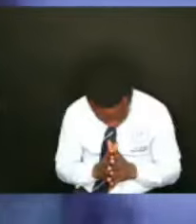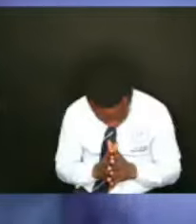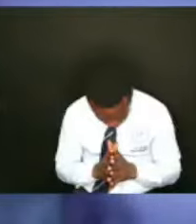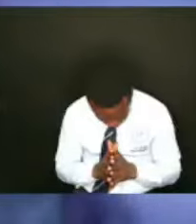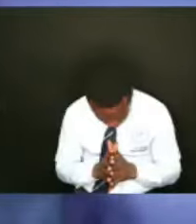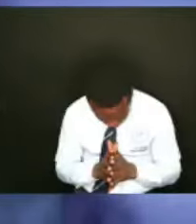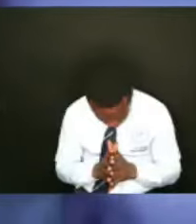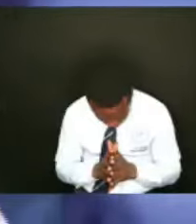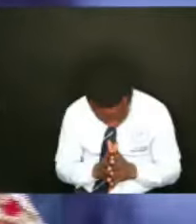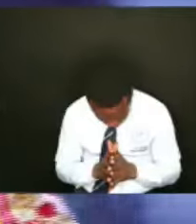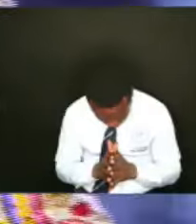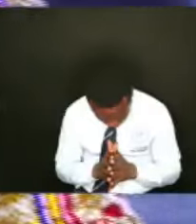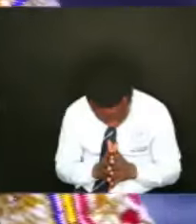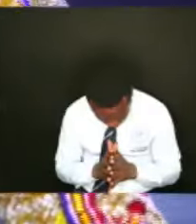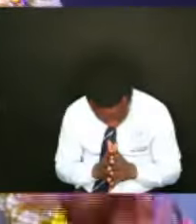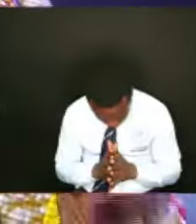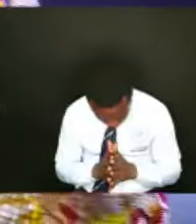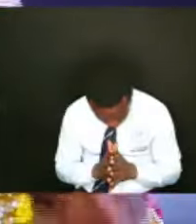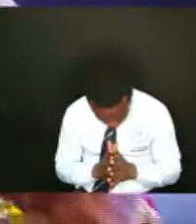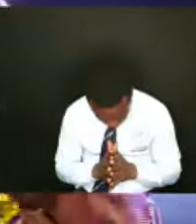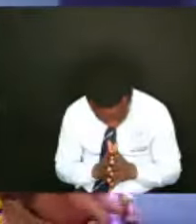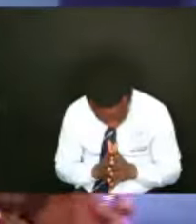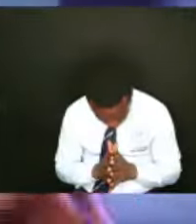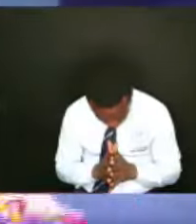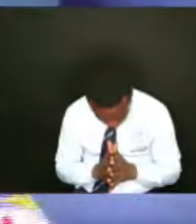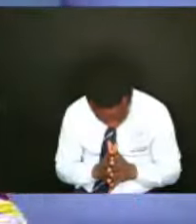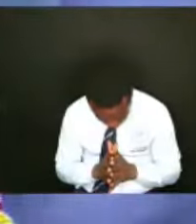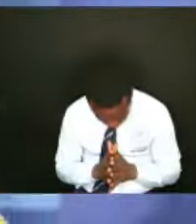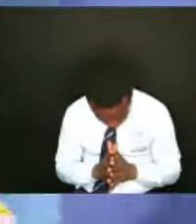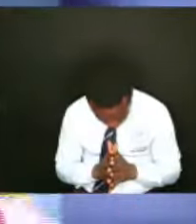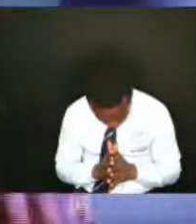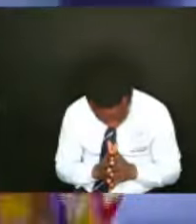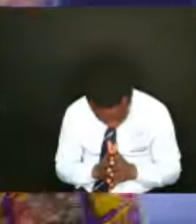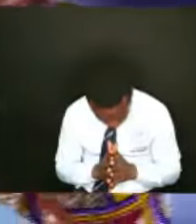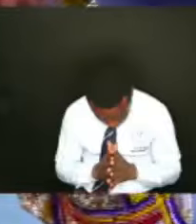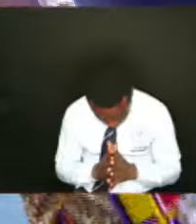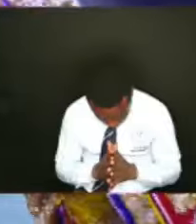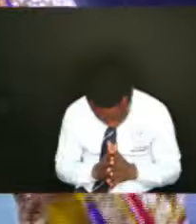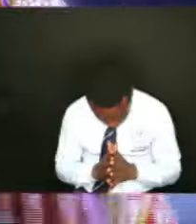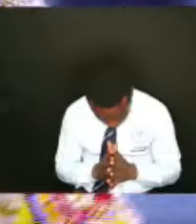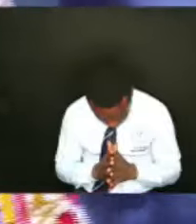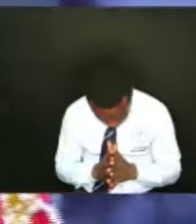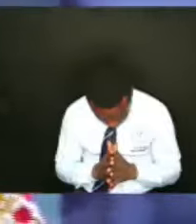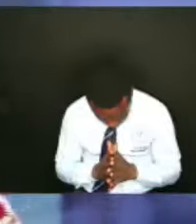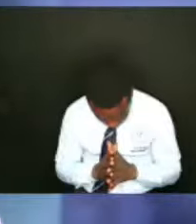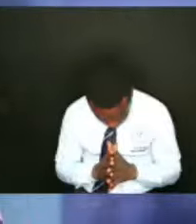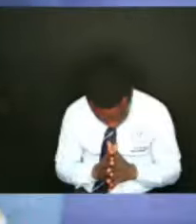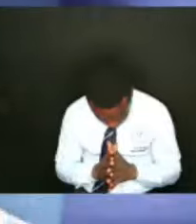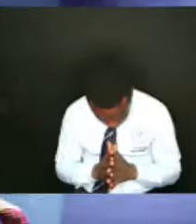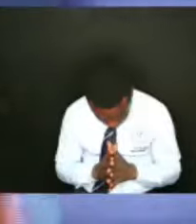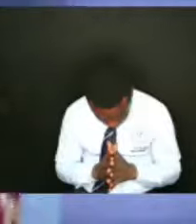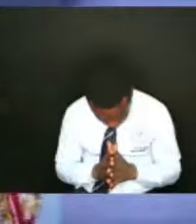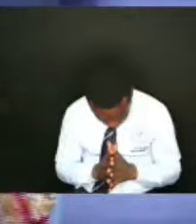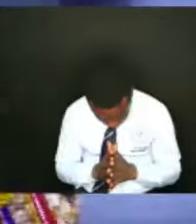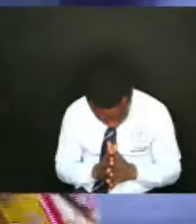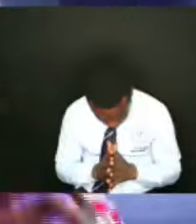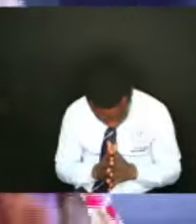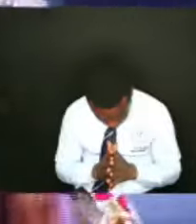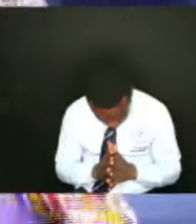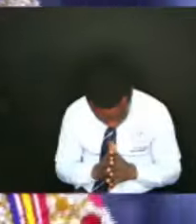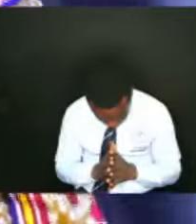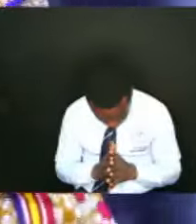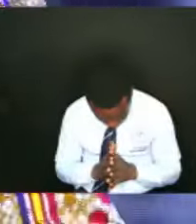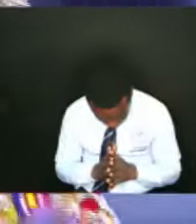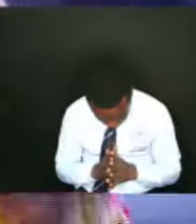God. Oh Lord, may you also forgive us, even as we forgive them. May you grant us